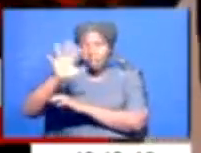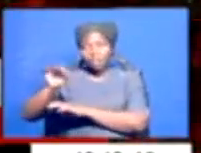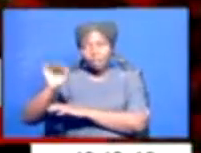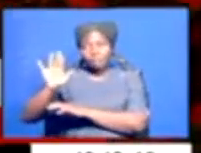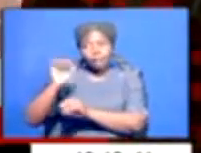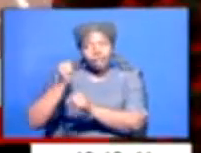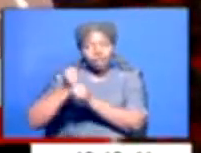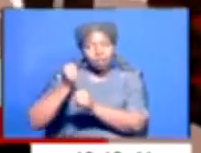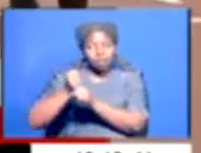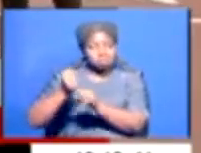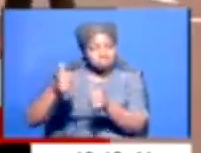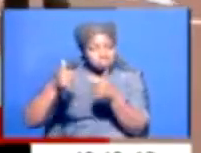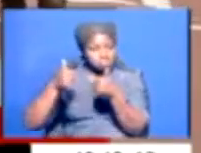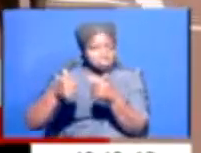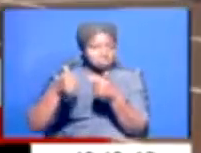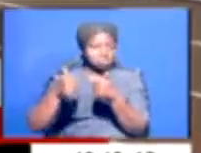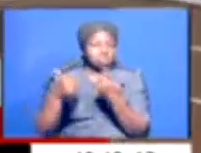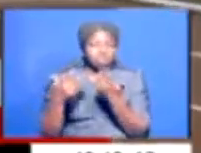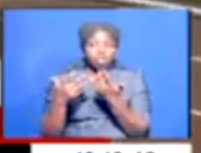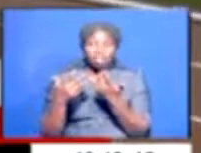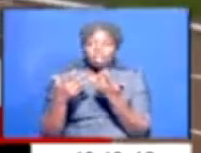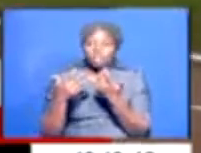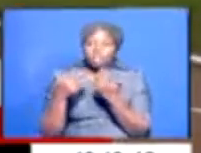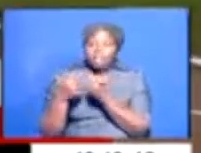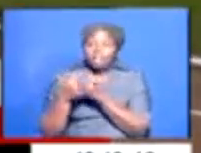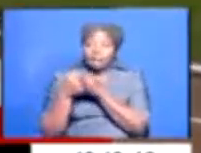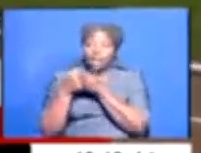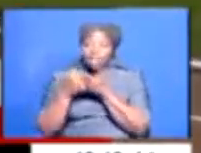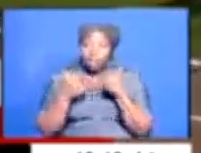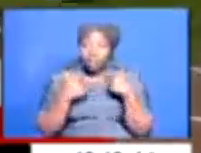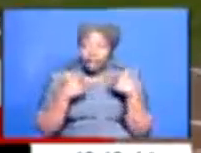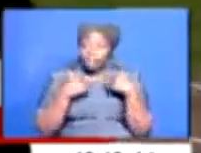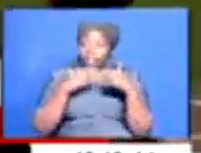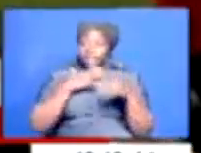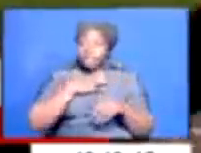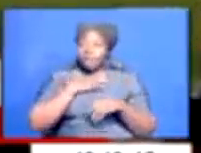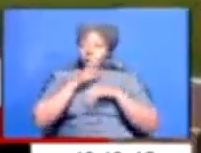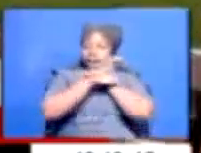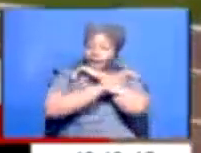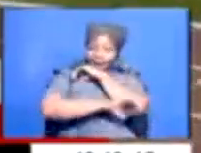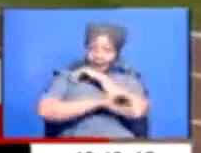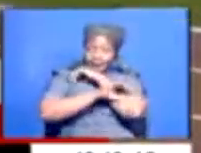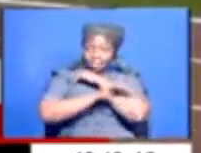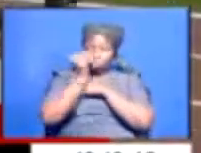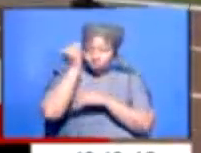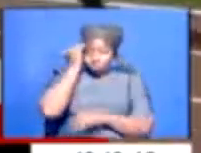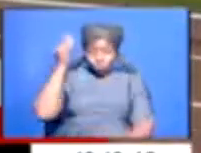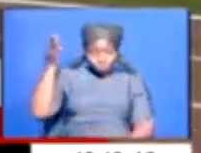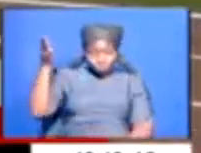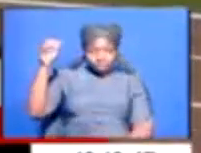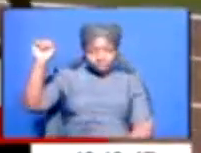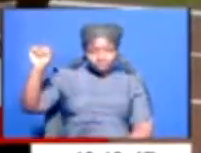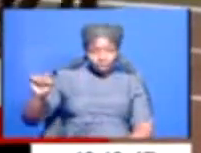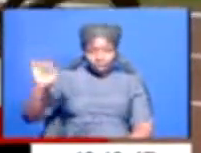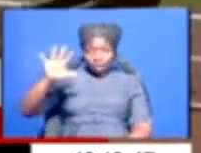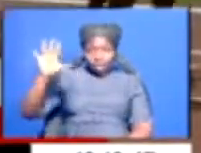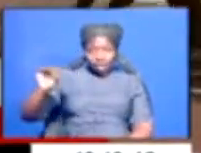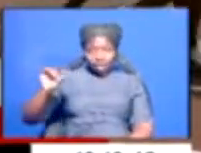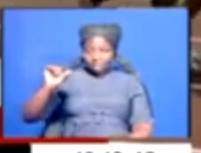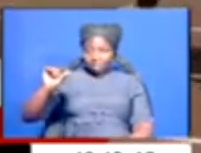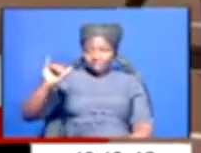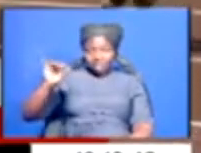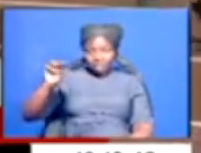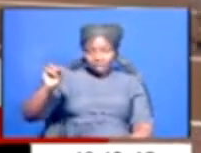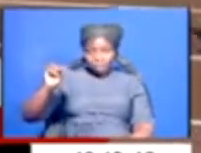good. The challenge we have in our country as Kenya, you know, in South Africa, they have their gym that is meant